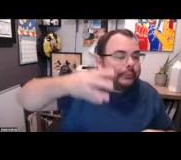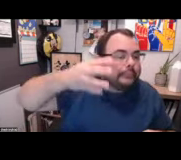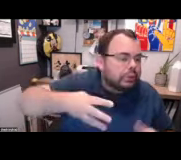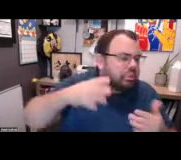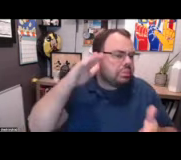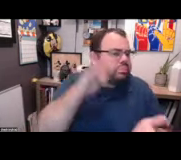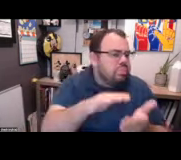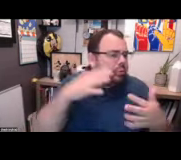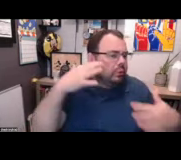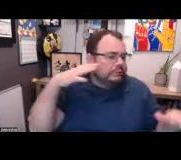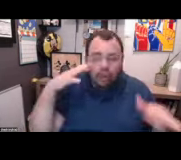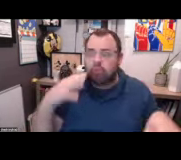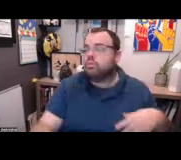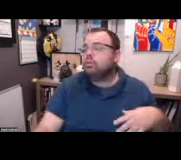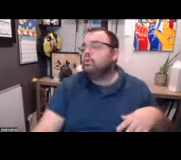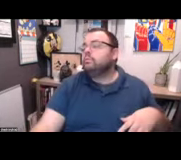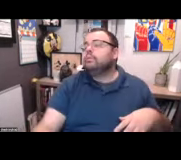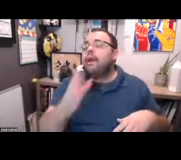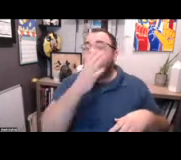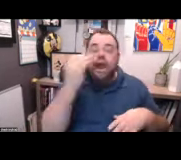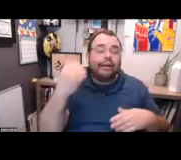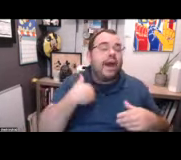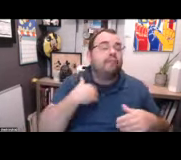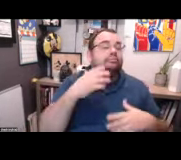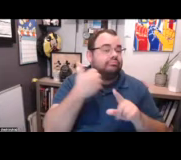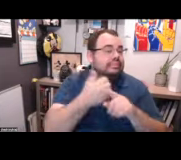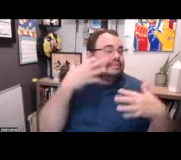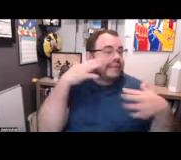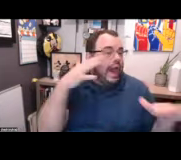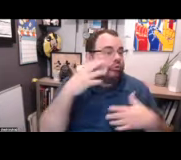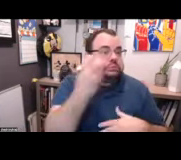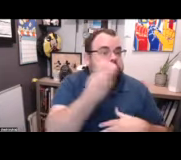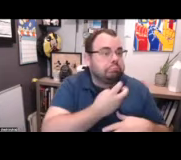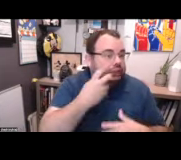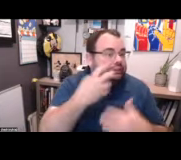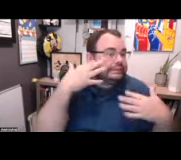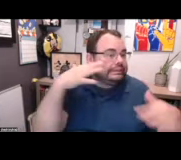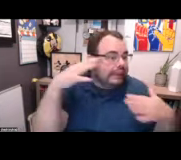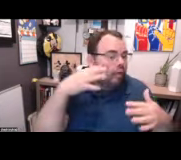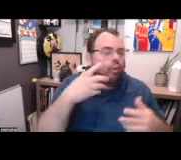The water leak, the drip. It's a little bit of a quiet sound.